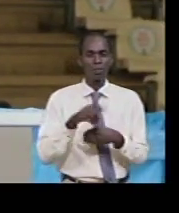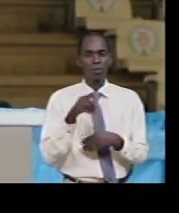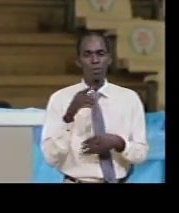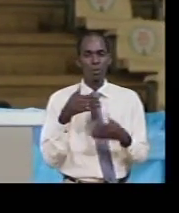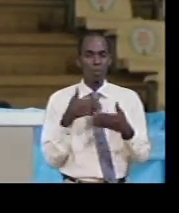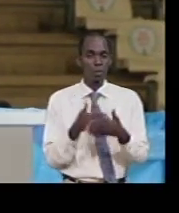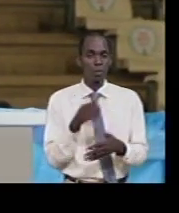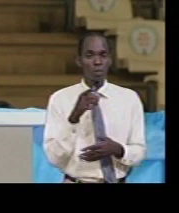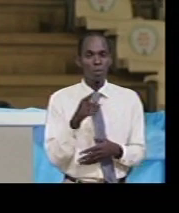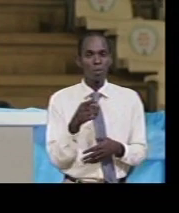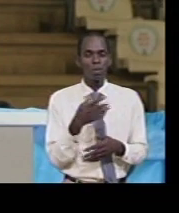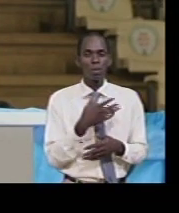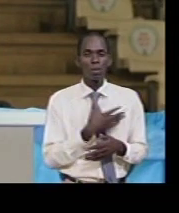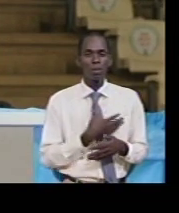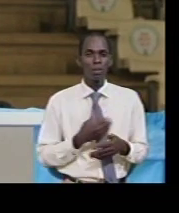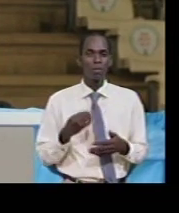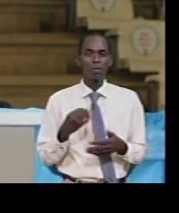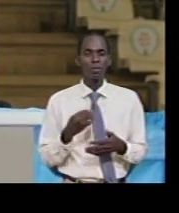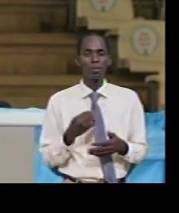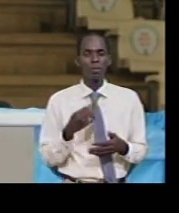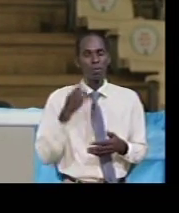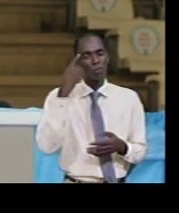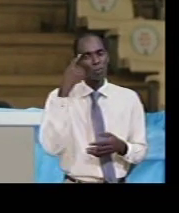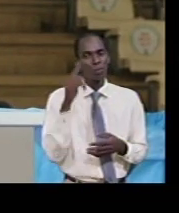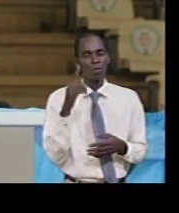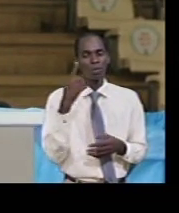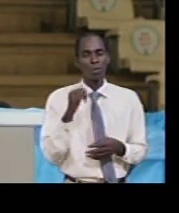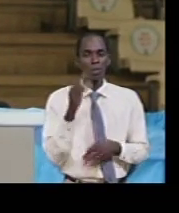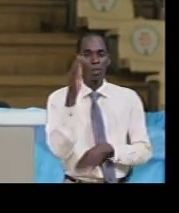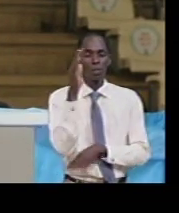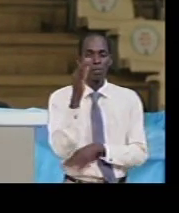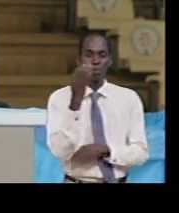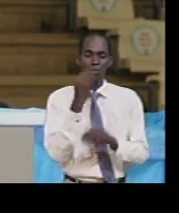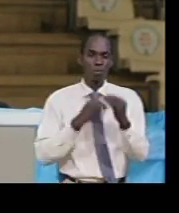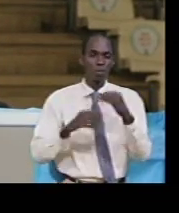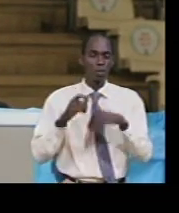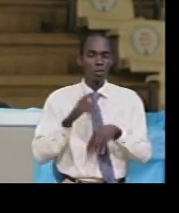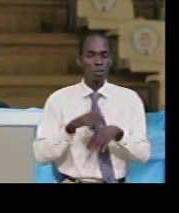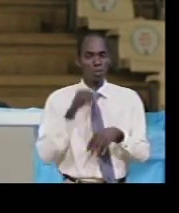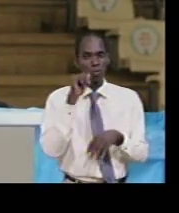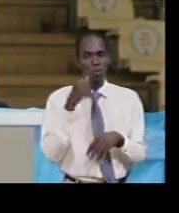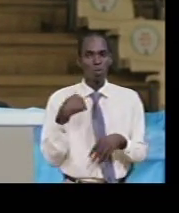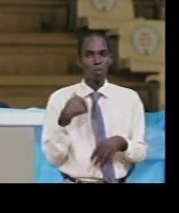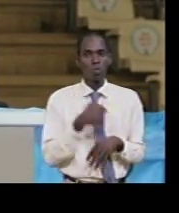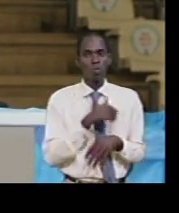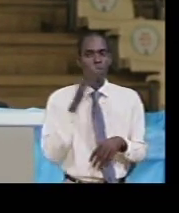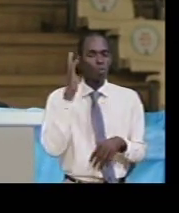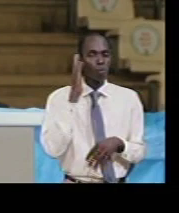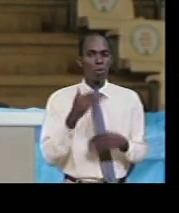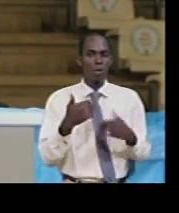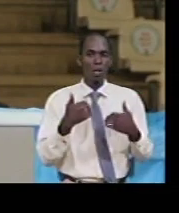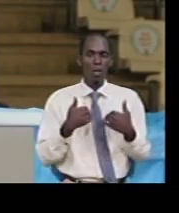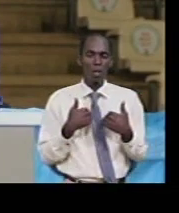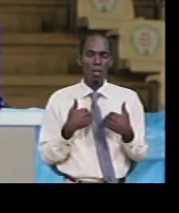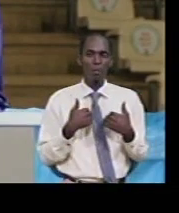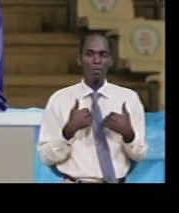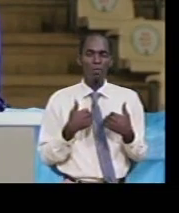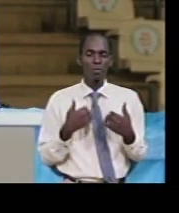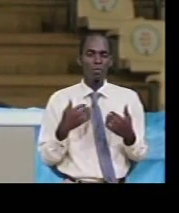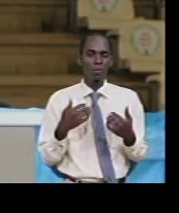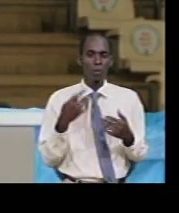fellow newcomers, new converts at 2 p.m. in our video